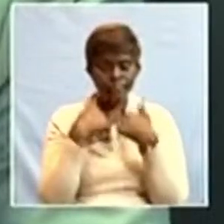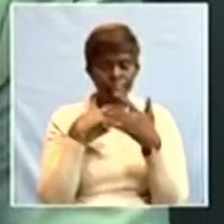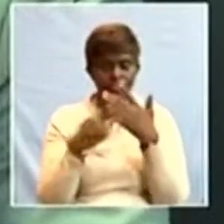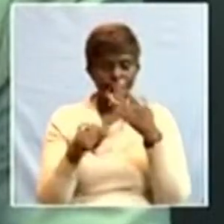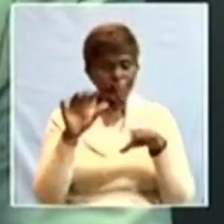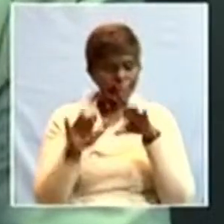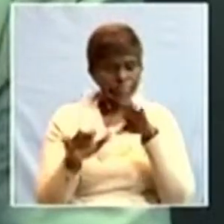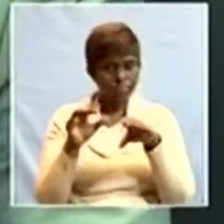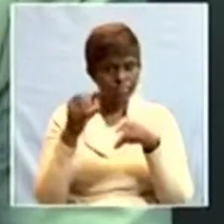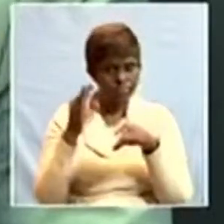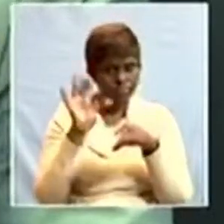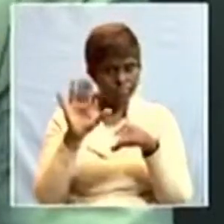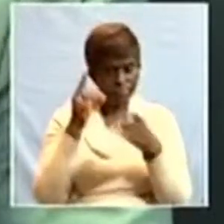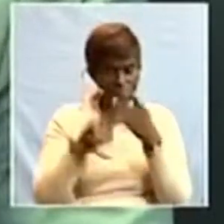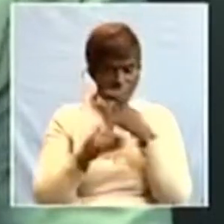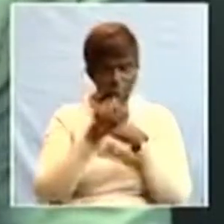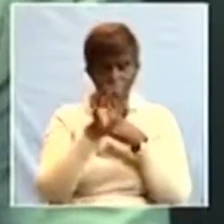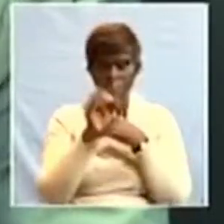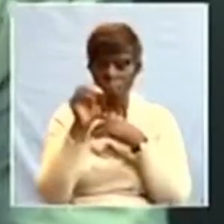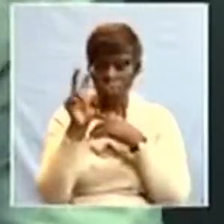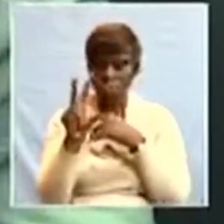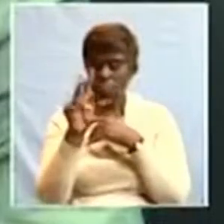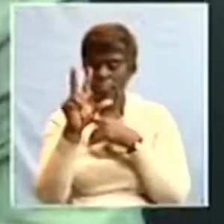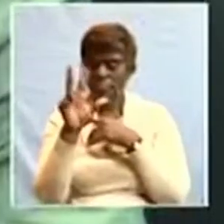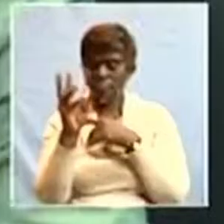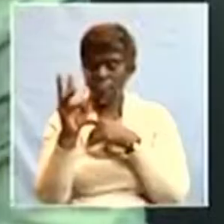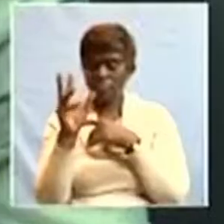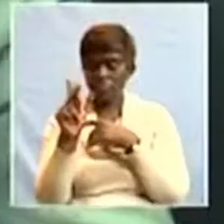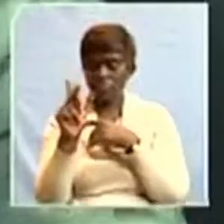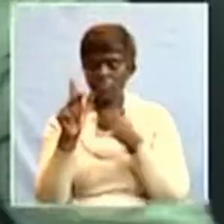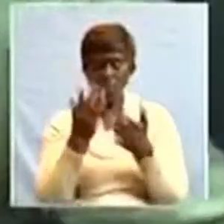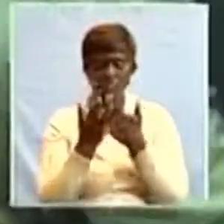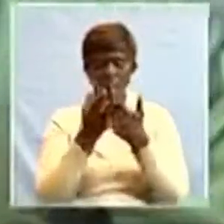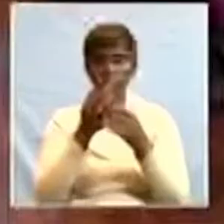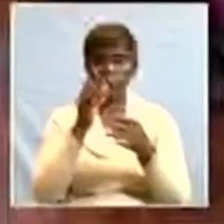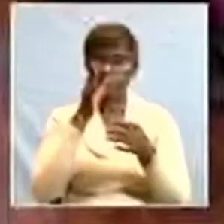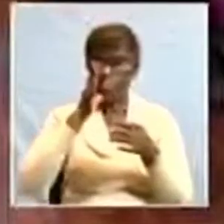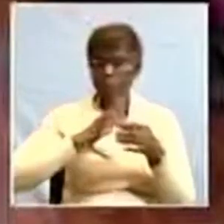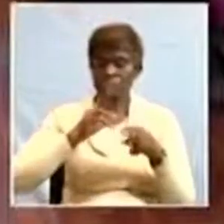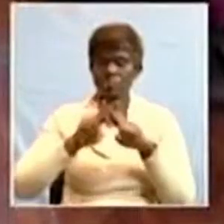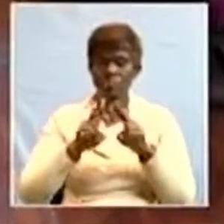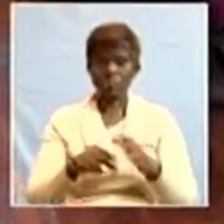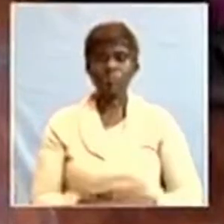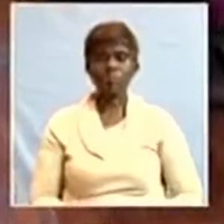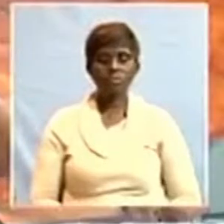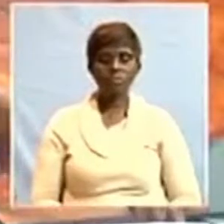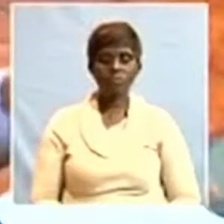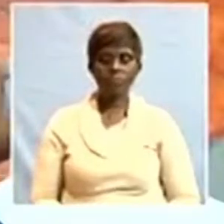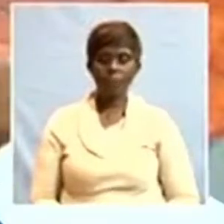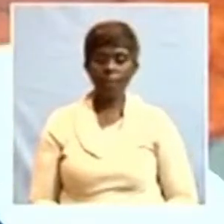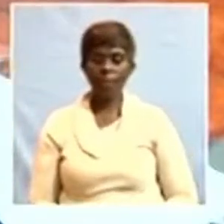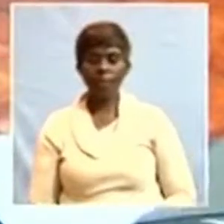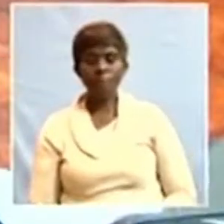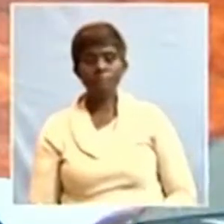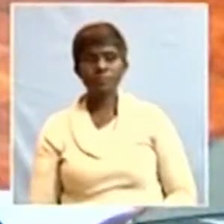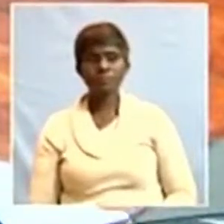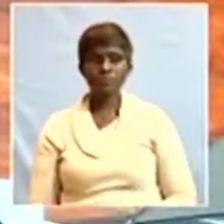a balance of 102.36 kwacha? I submit, Madam Chair. PS, you can respond to that